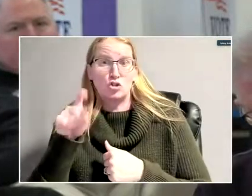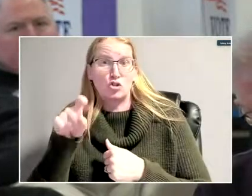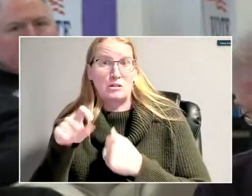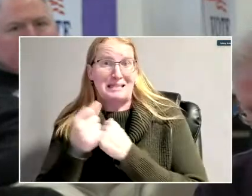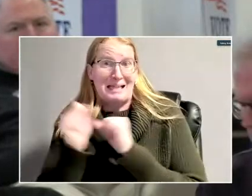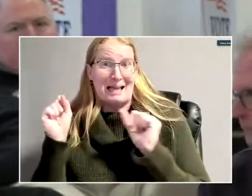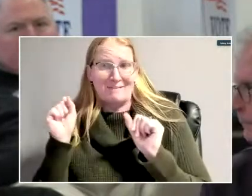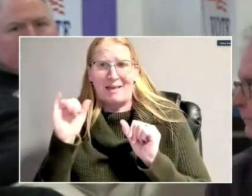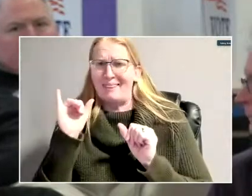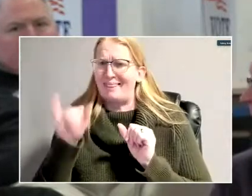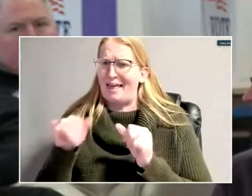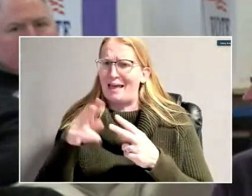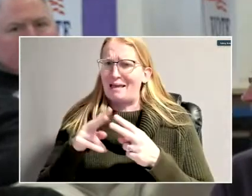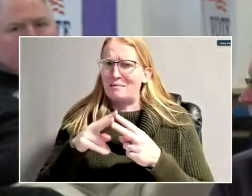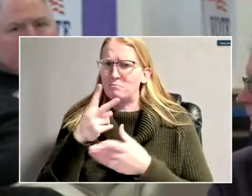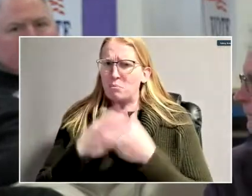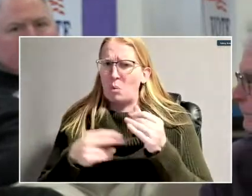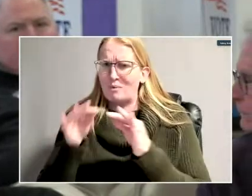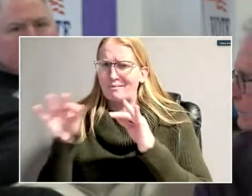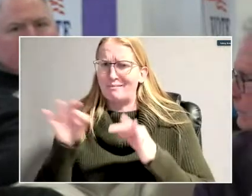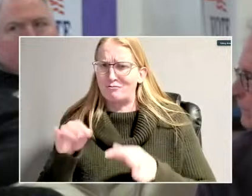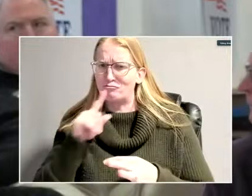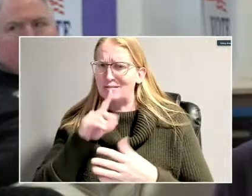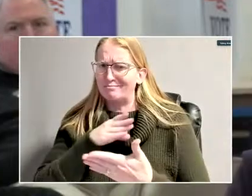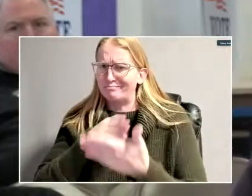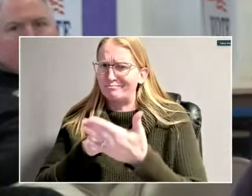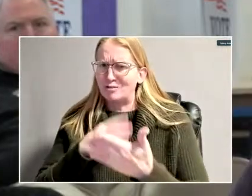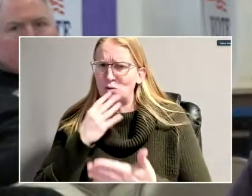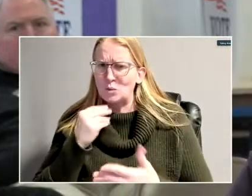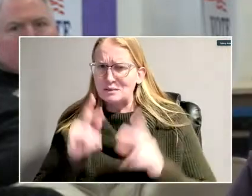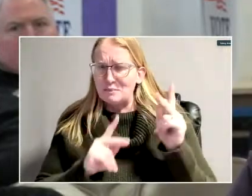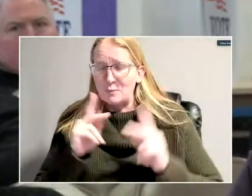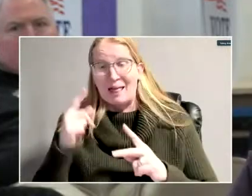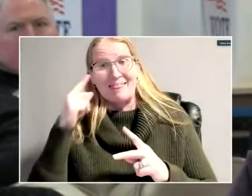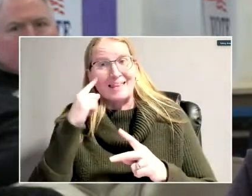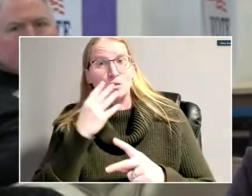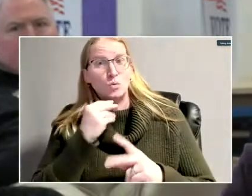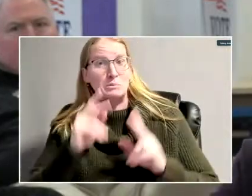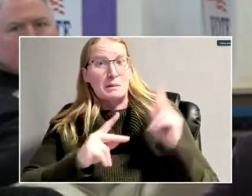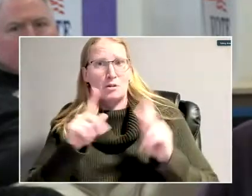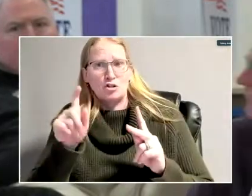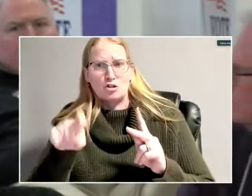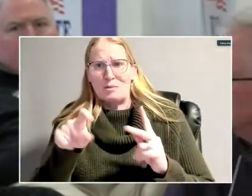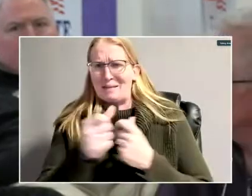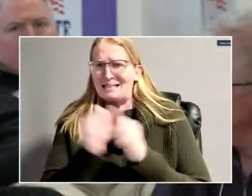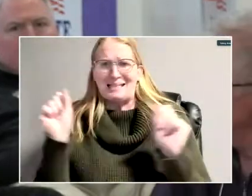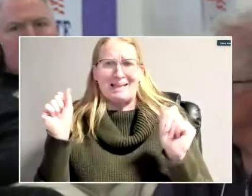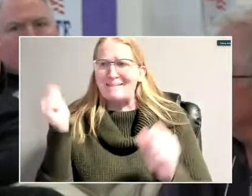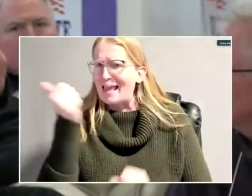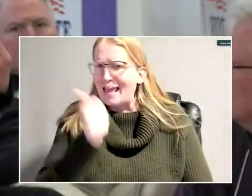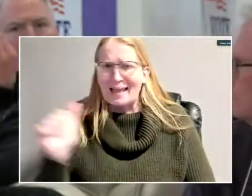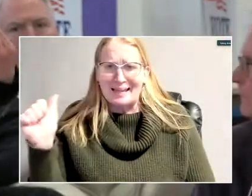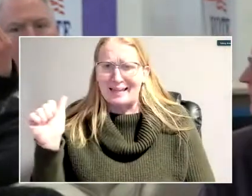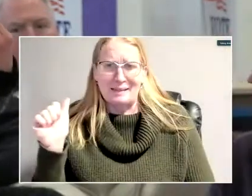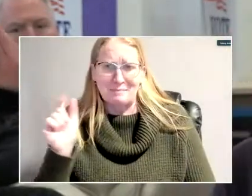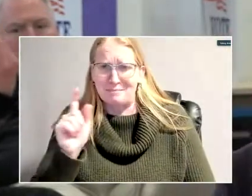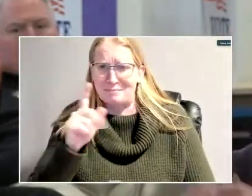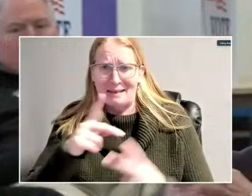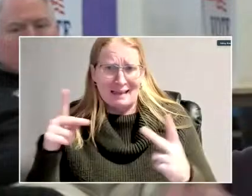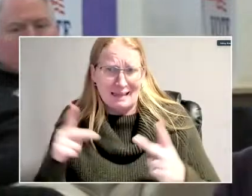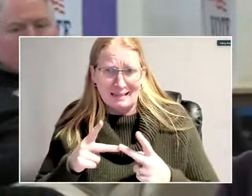safe anywhere we are um I could make an analogy um but